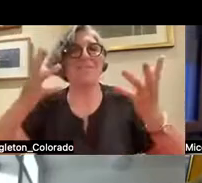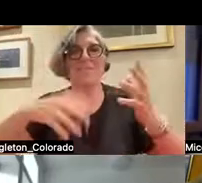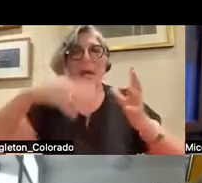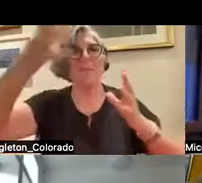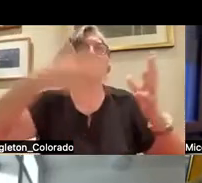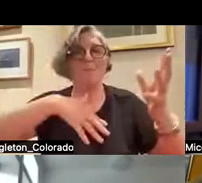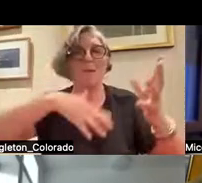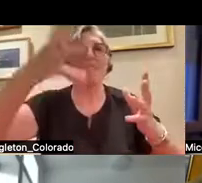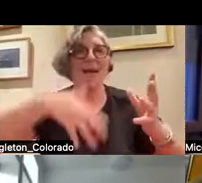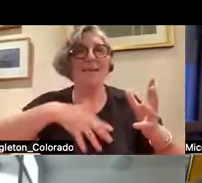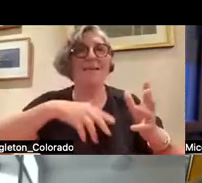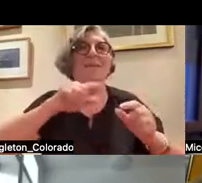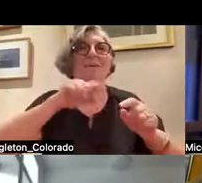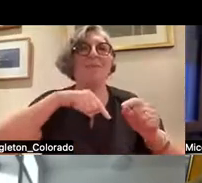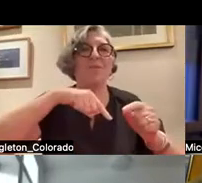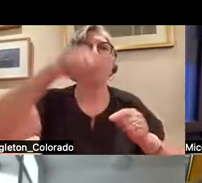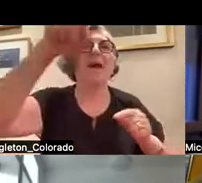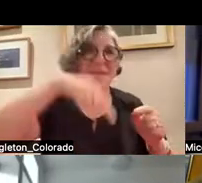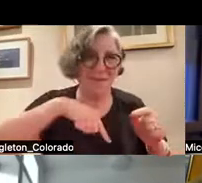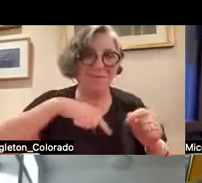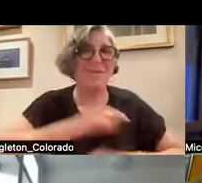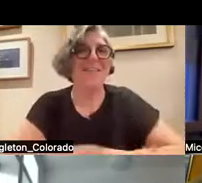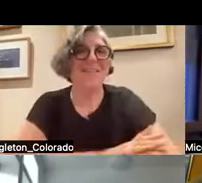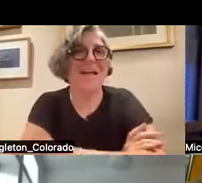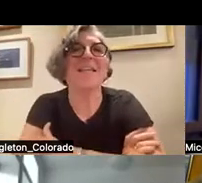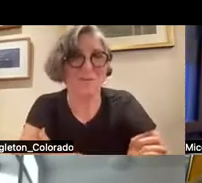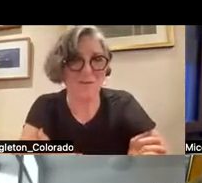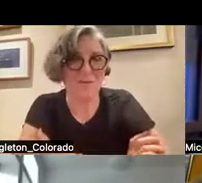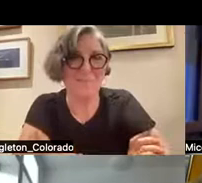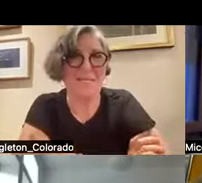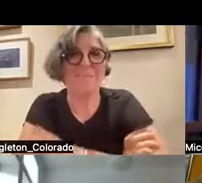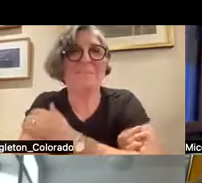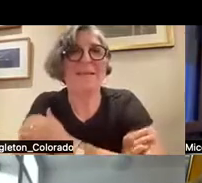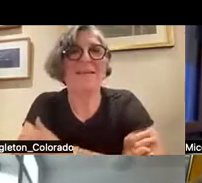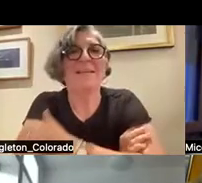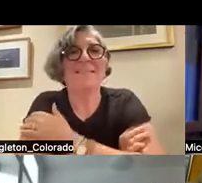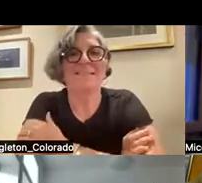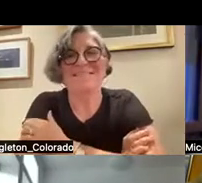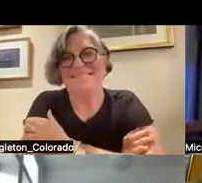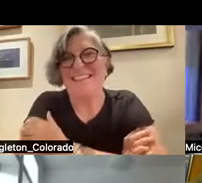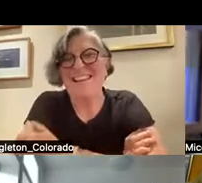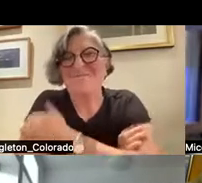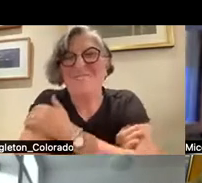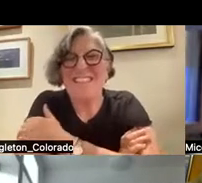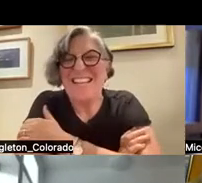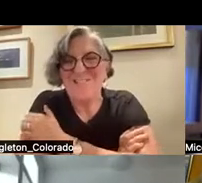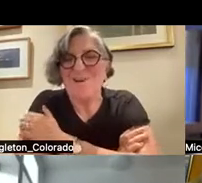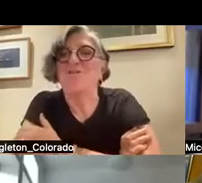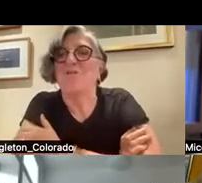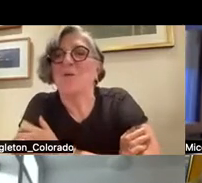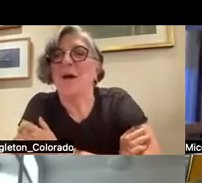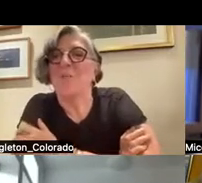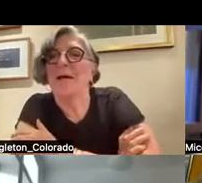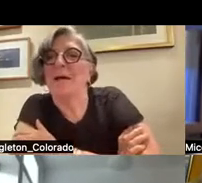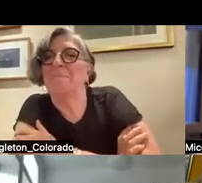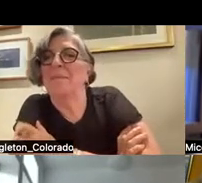It just happens that we have that thread of sign language family. I didn't really answer your question